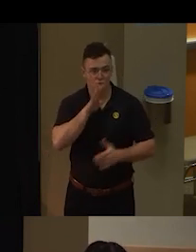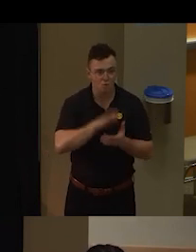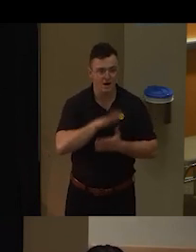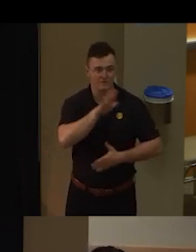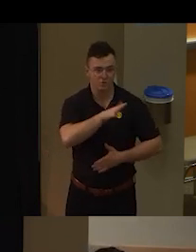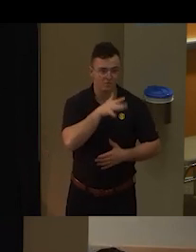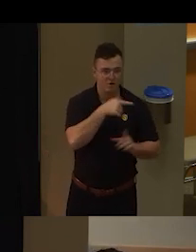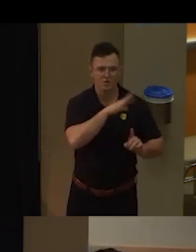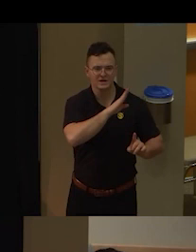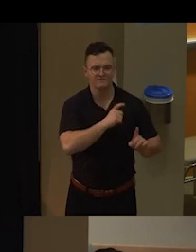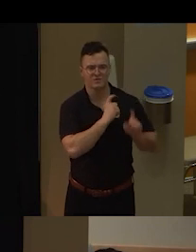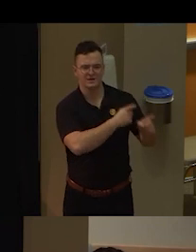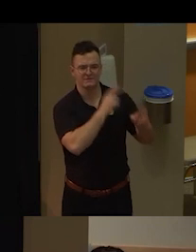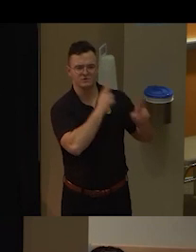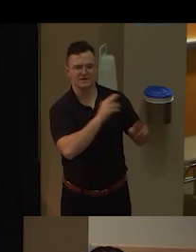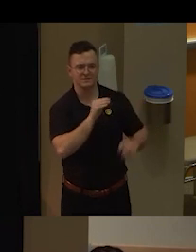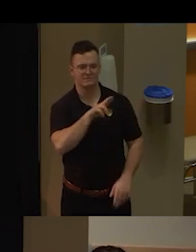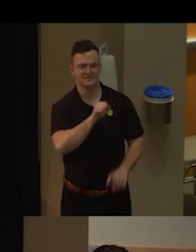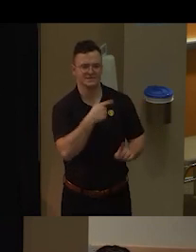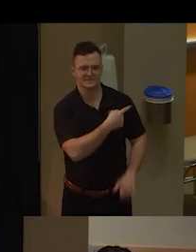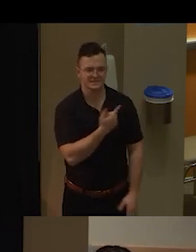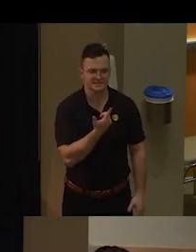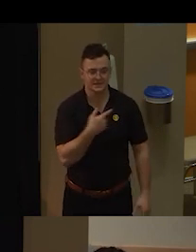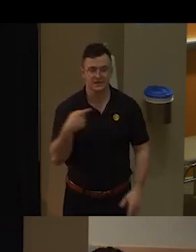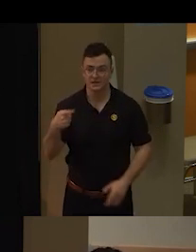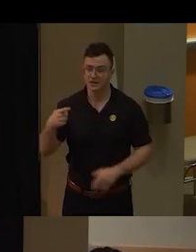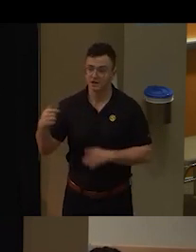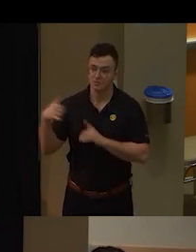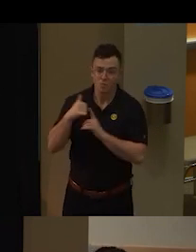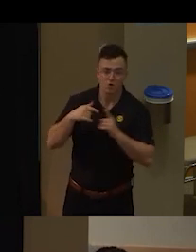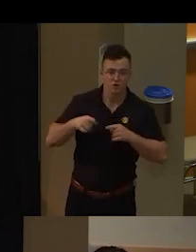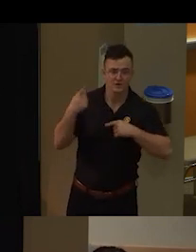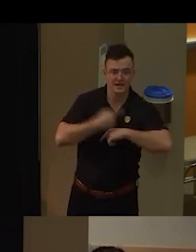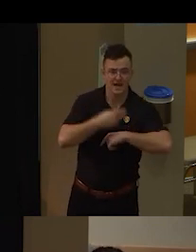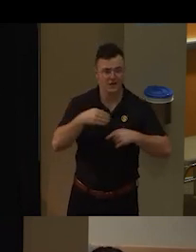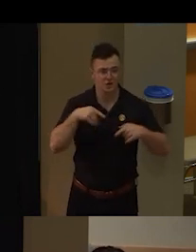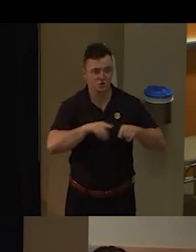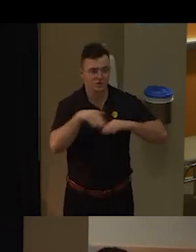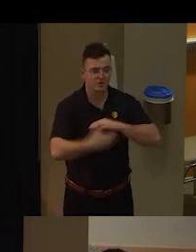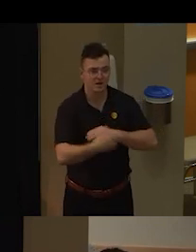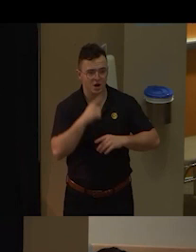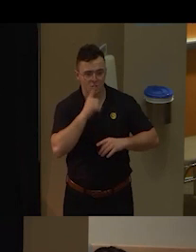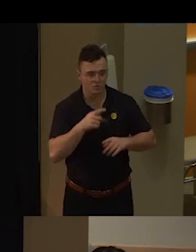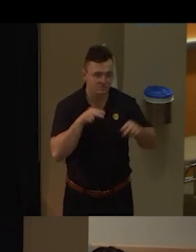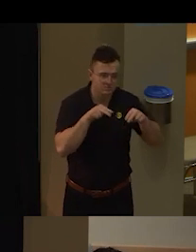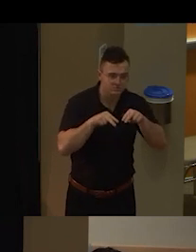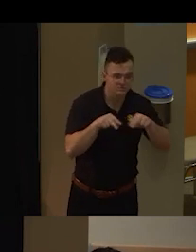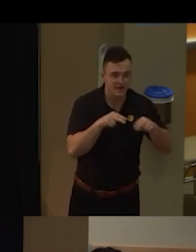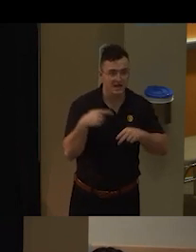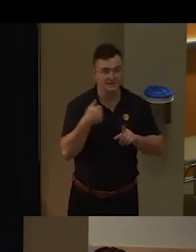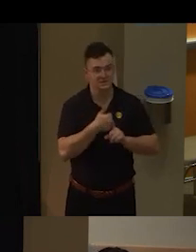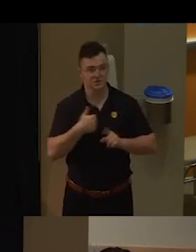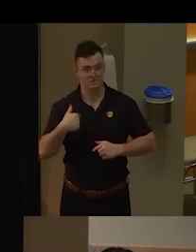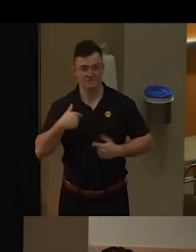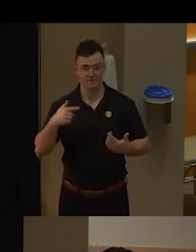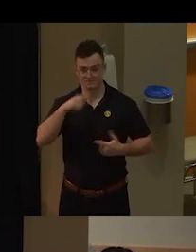the respect of the title Mrs. When you are harried by day and haunted by night by the fact that you are a Negro living constantly at tiptoe